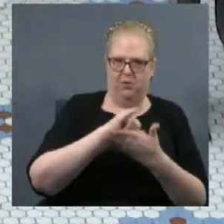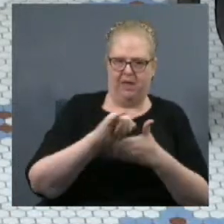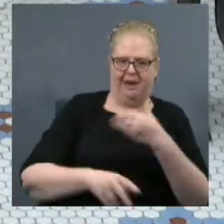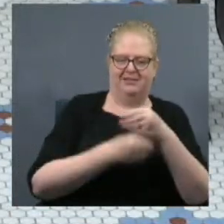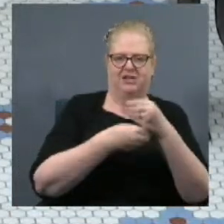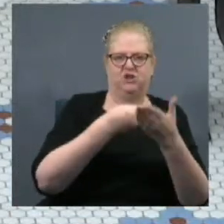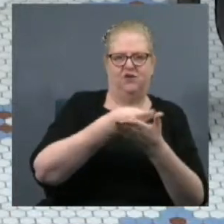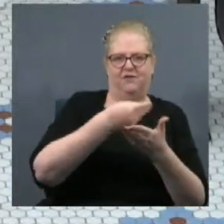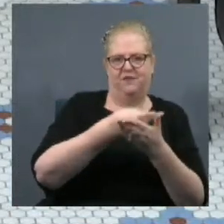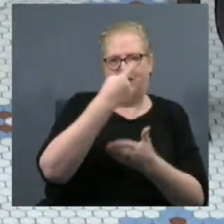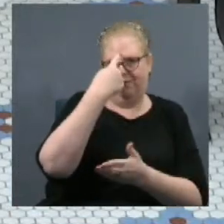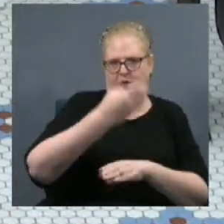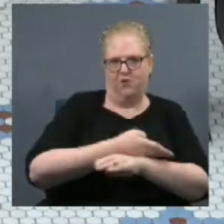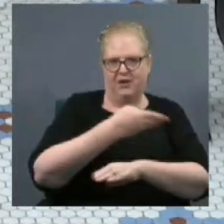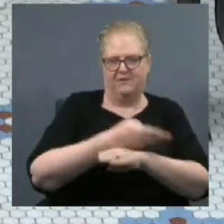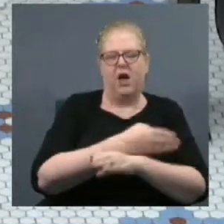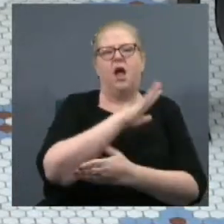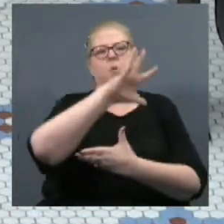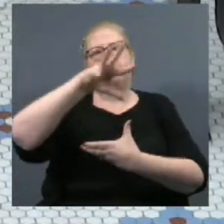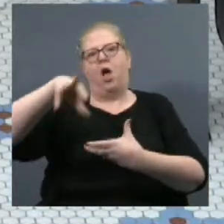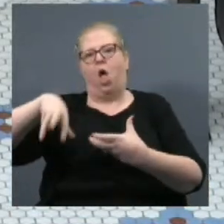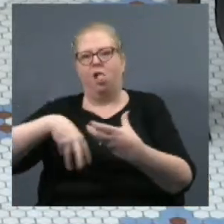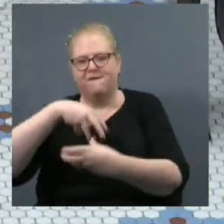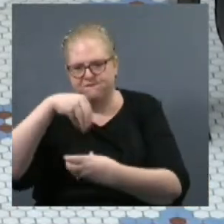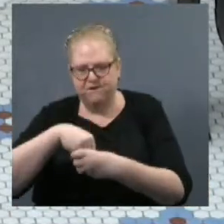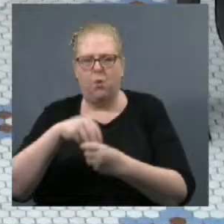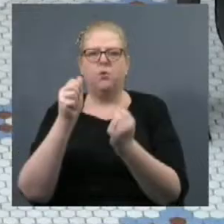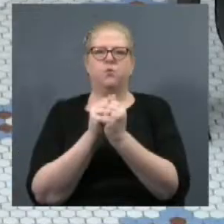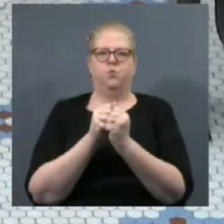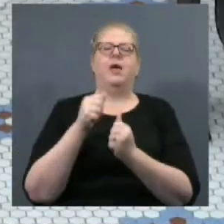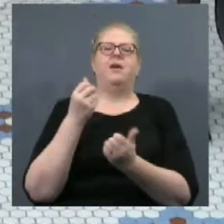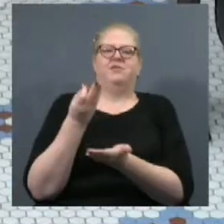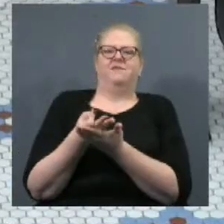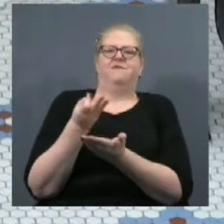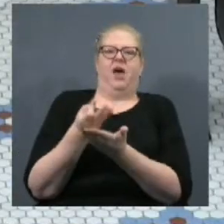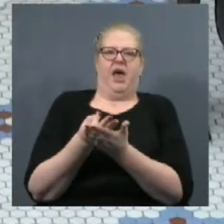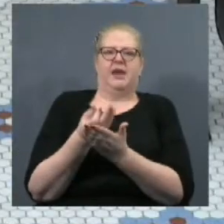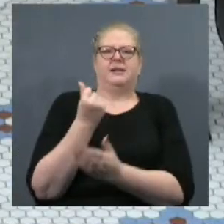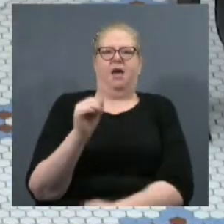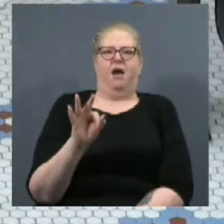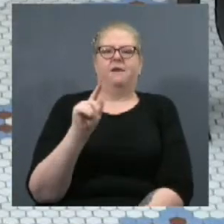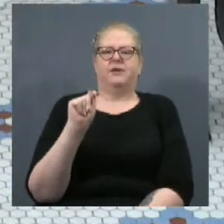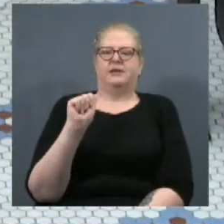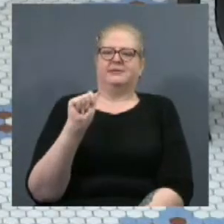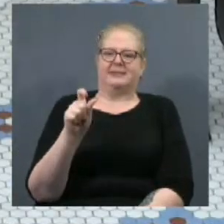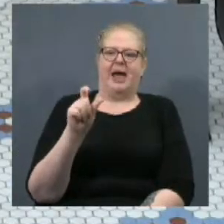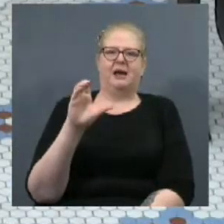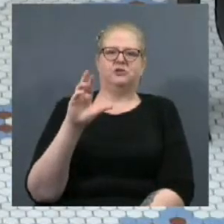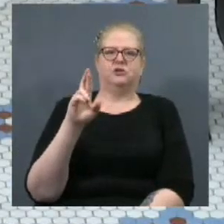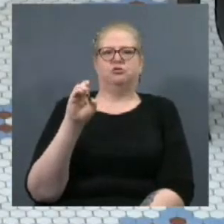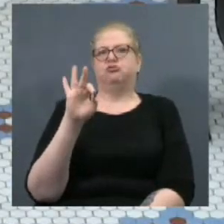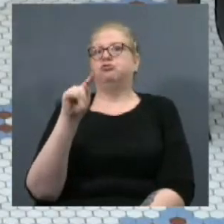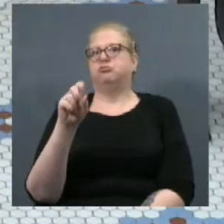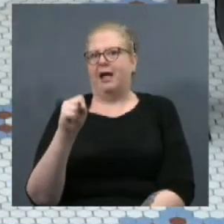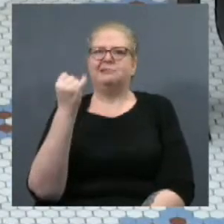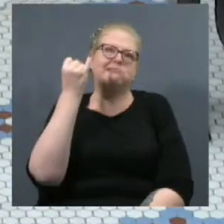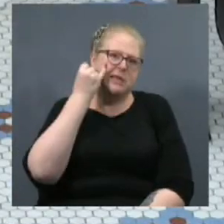renovation. That would all be folded into the financing process of tax credits. So,